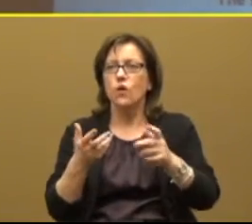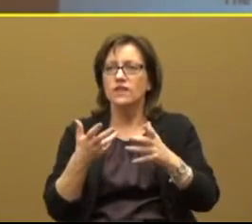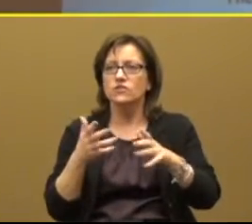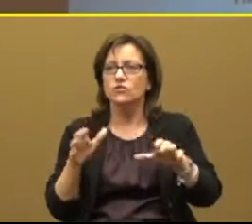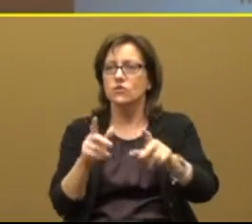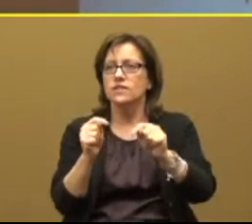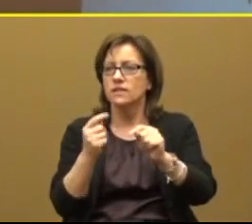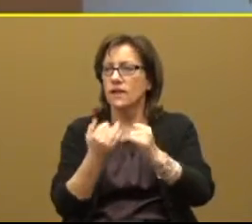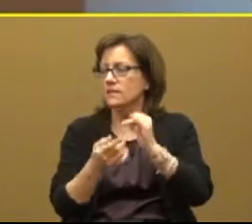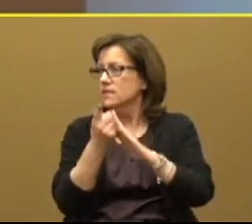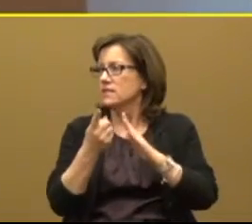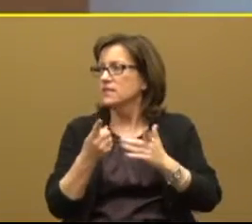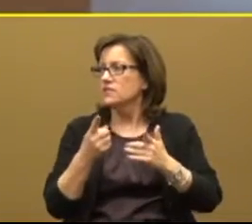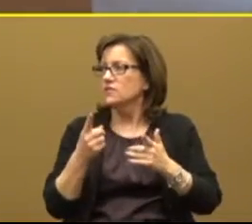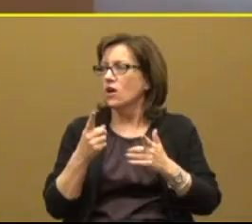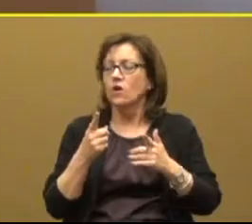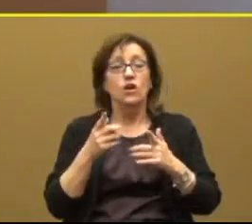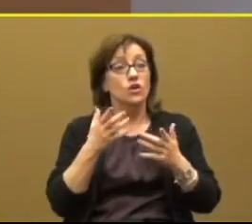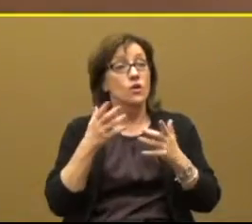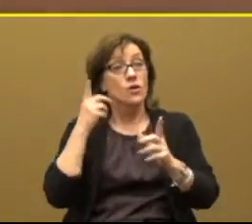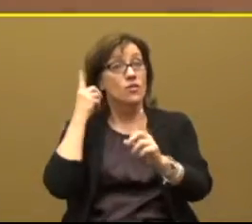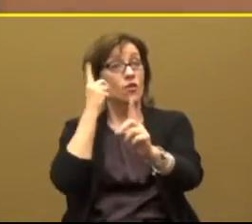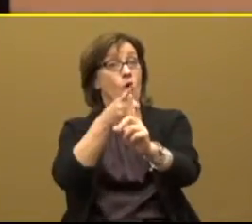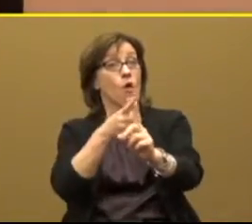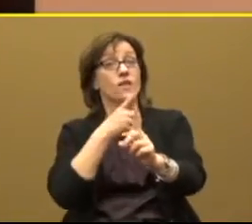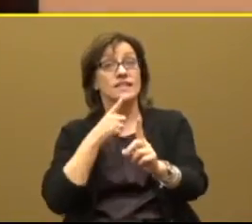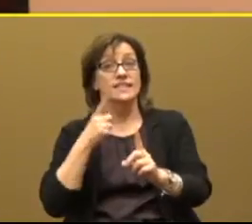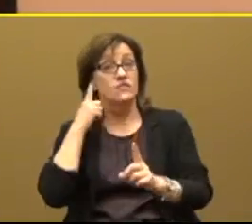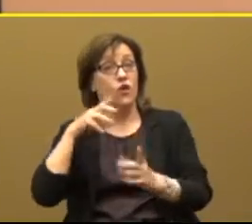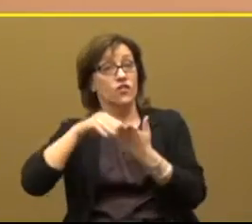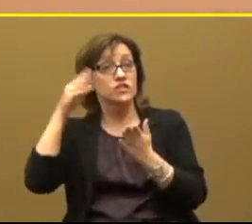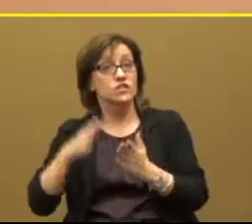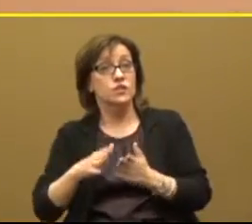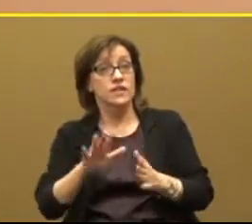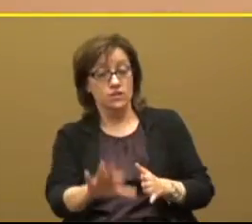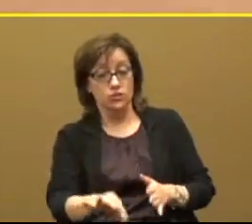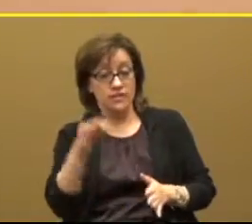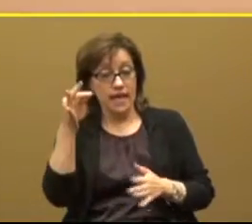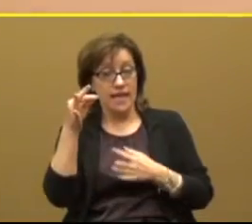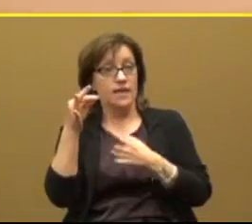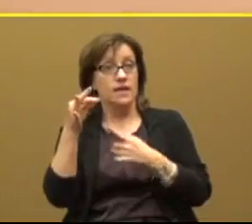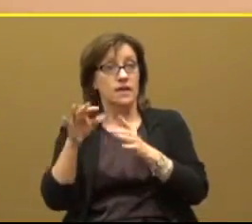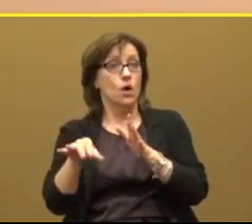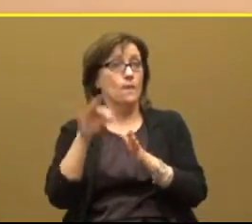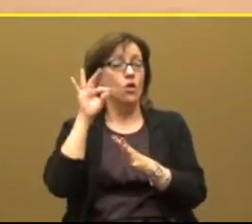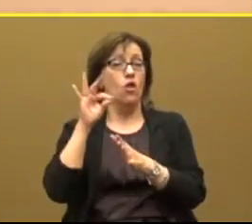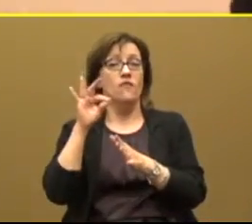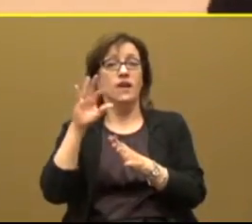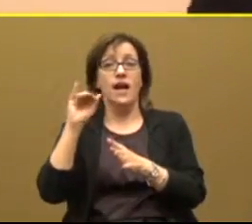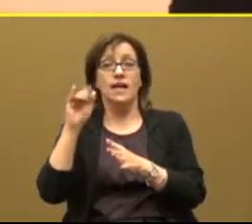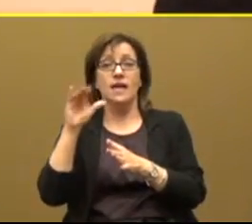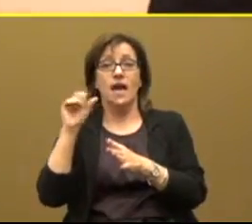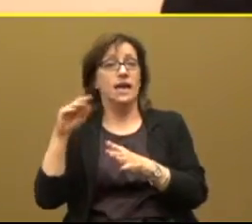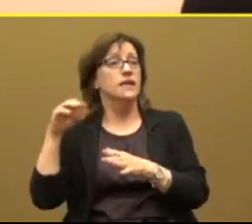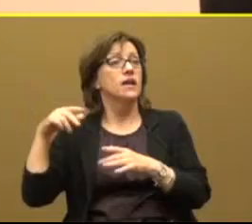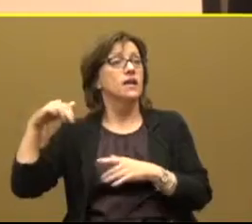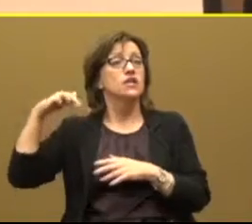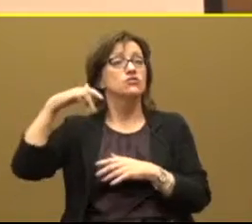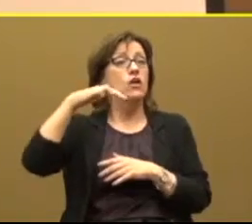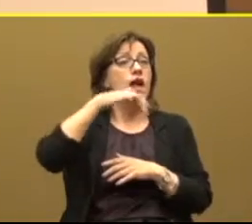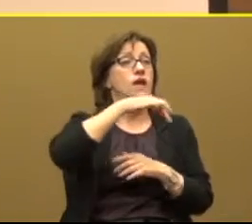the ultimate goal, pull off an icon and take it, traveling to their